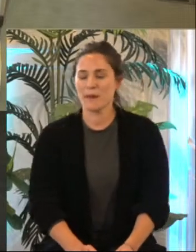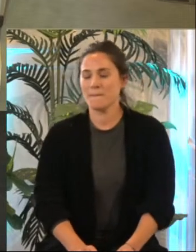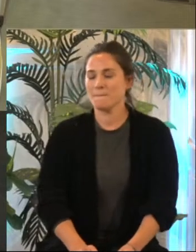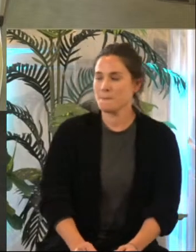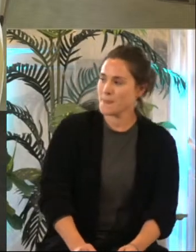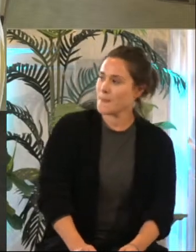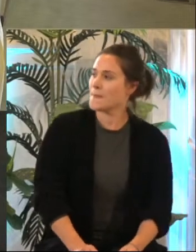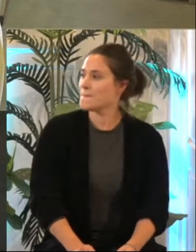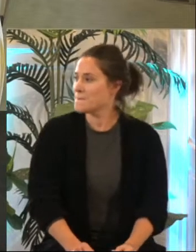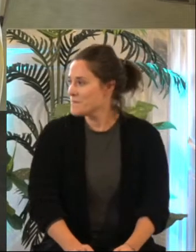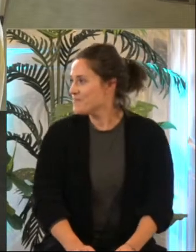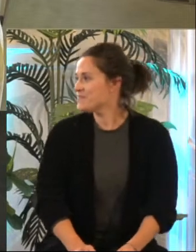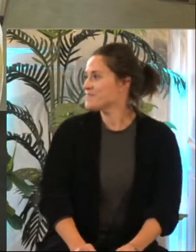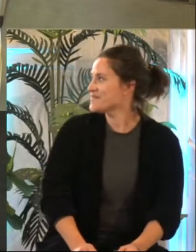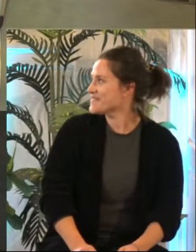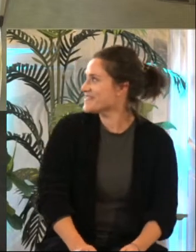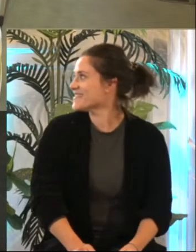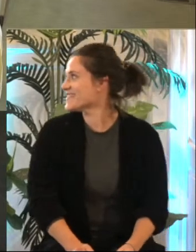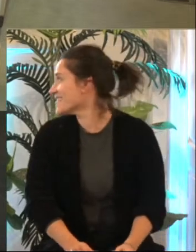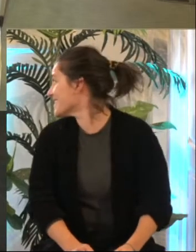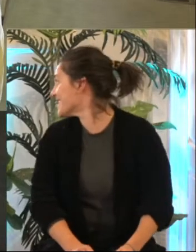Duke Ellington.